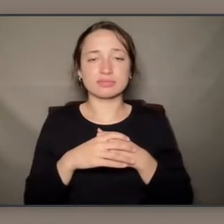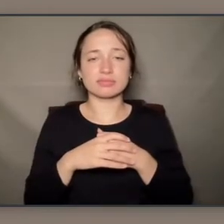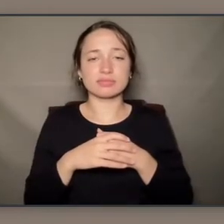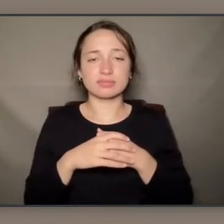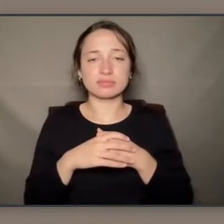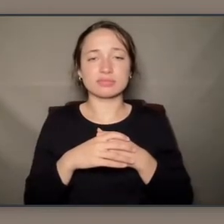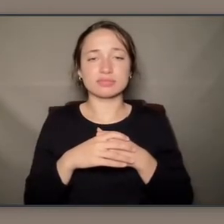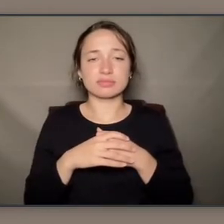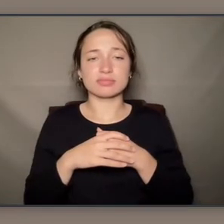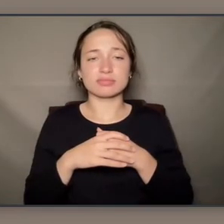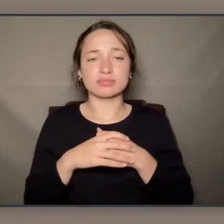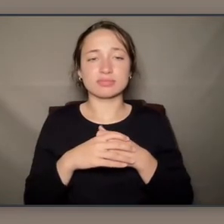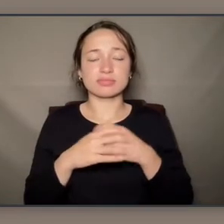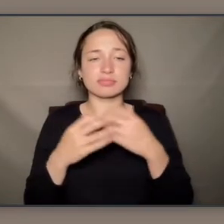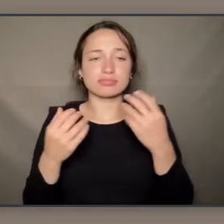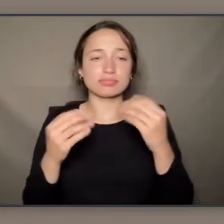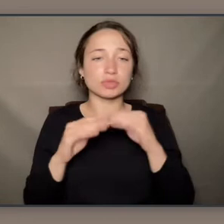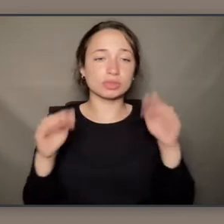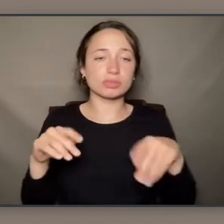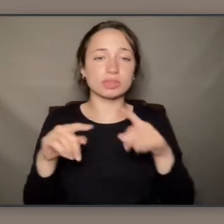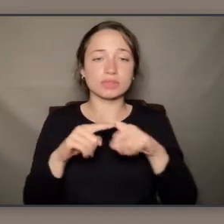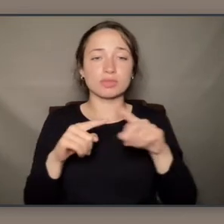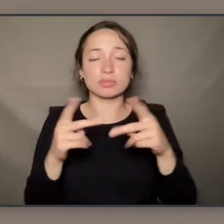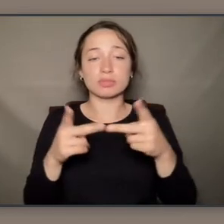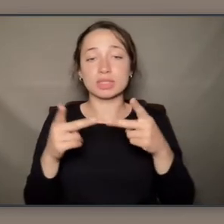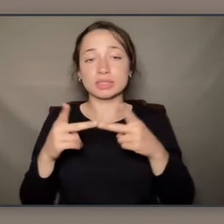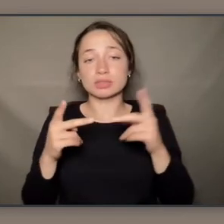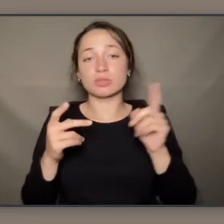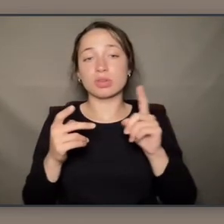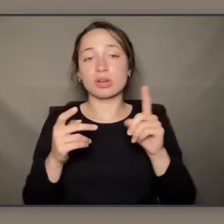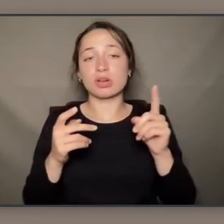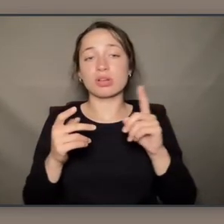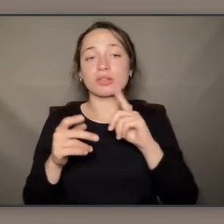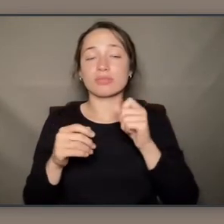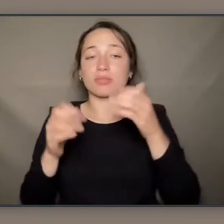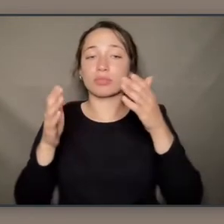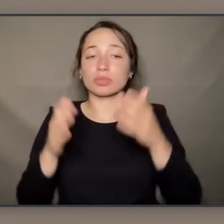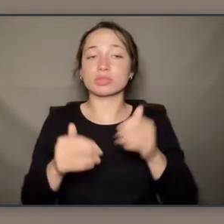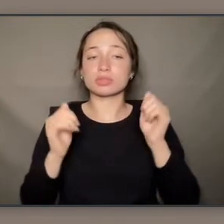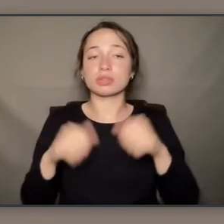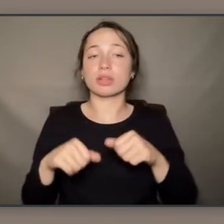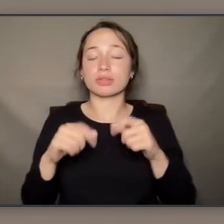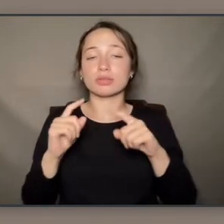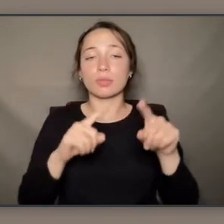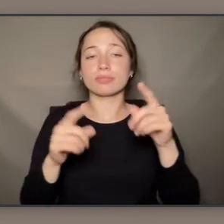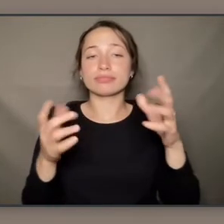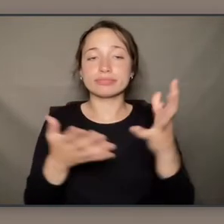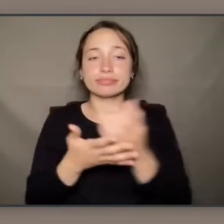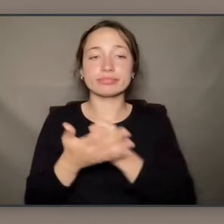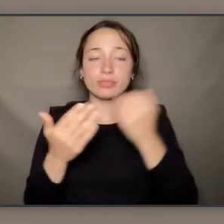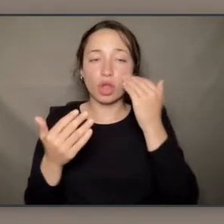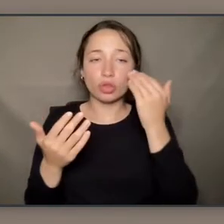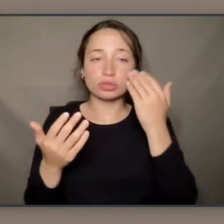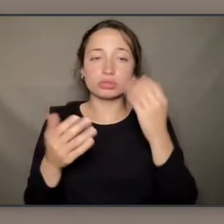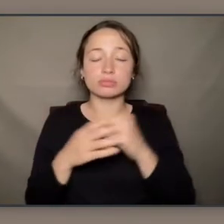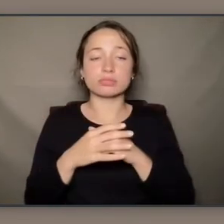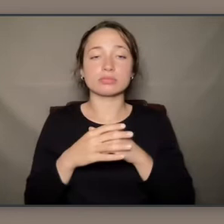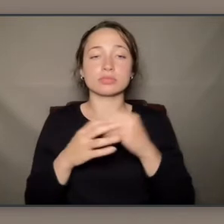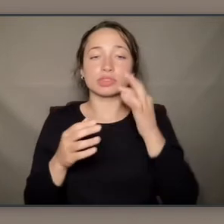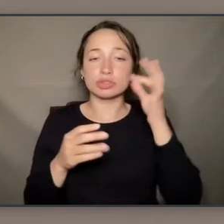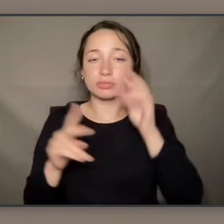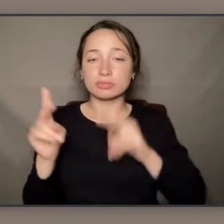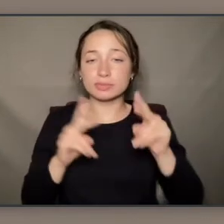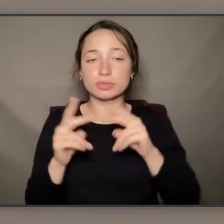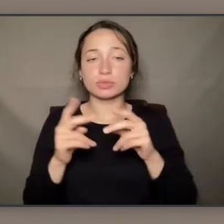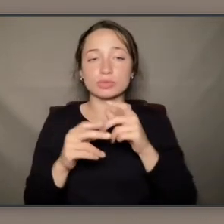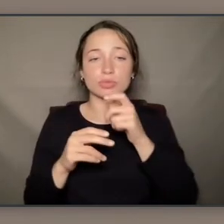public events, museums, different places where a person can go and gather knowledge about the indigenous people